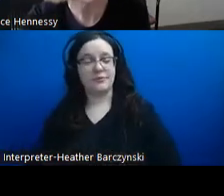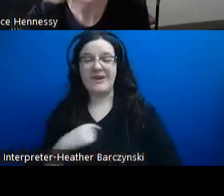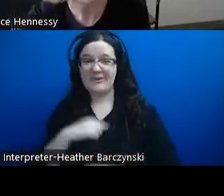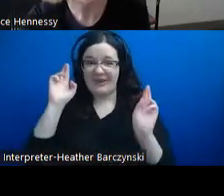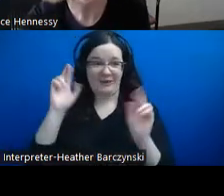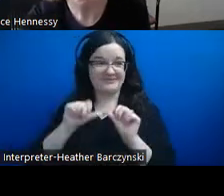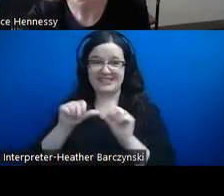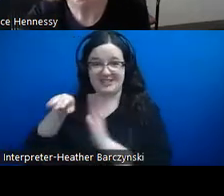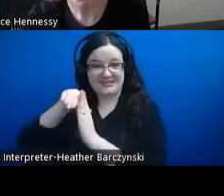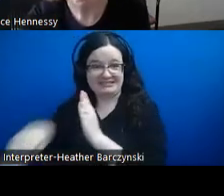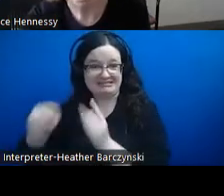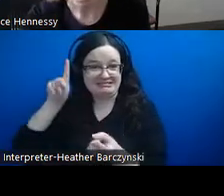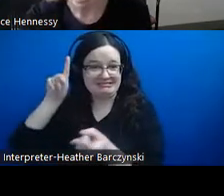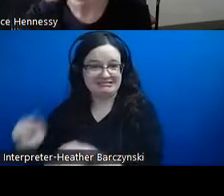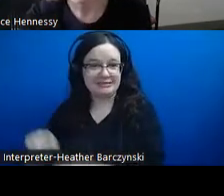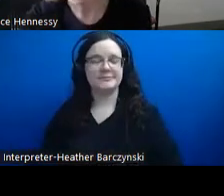continue.